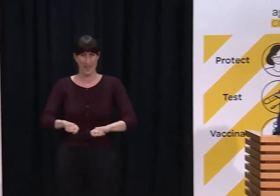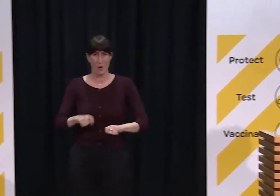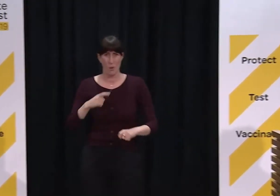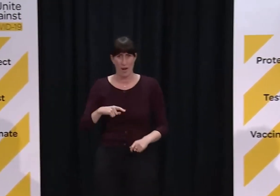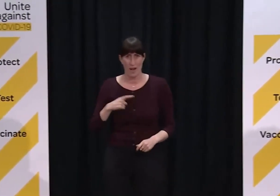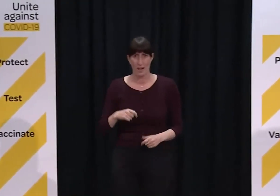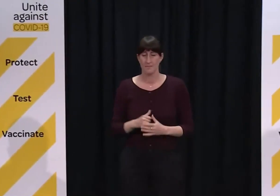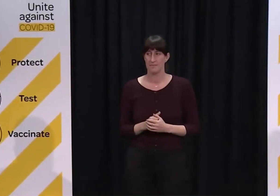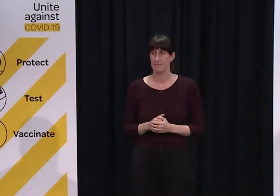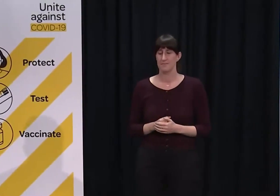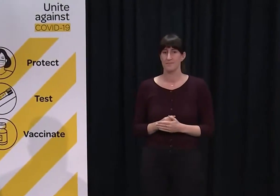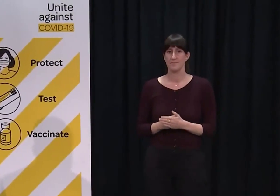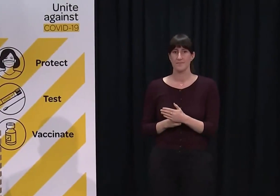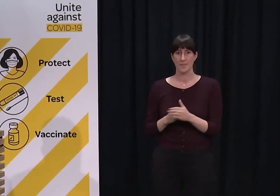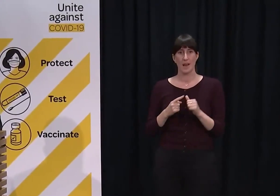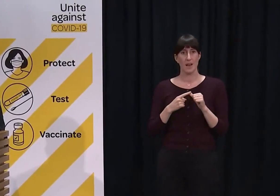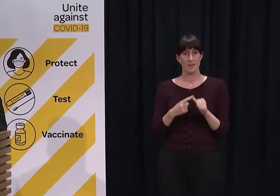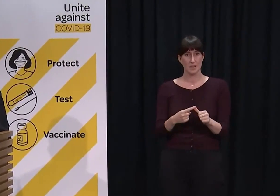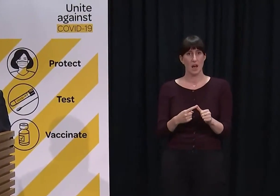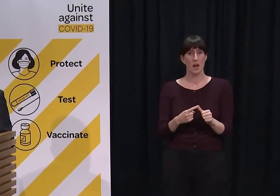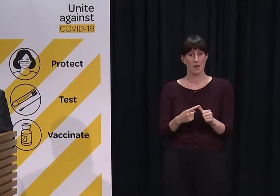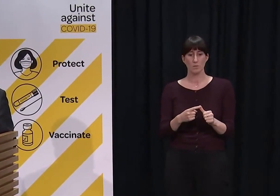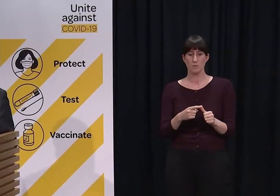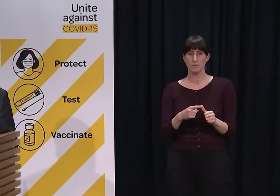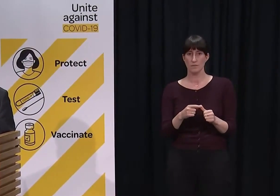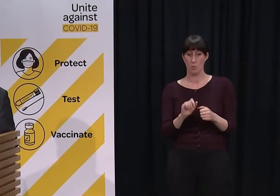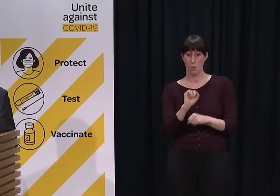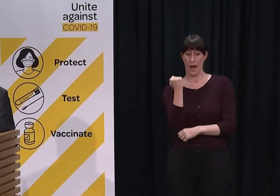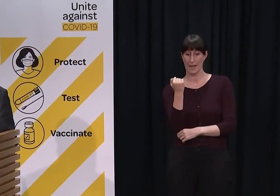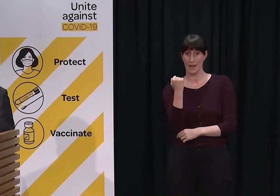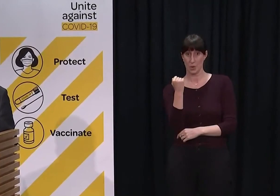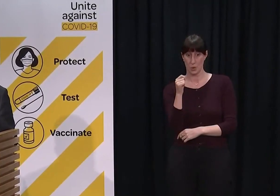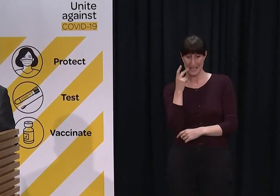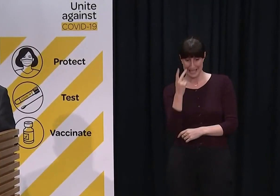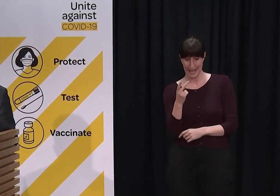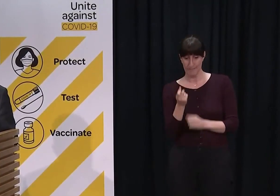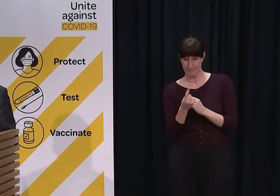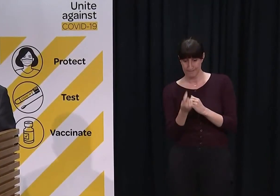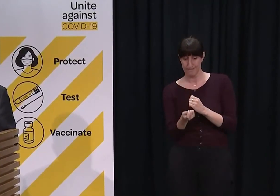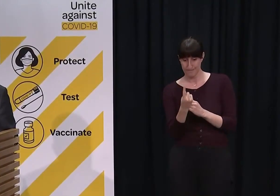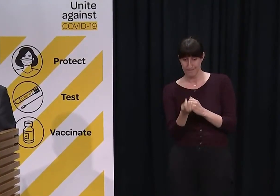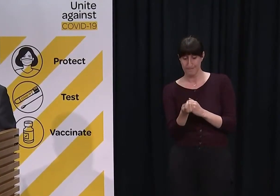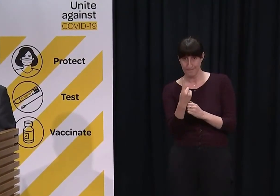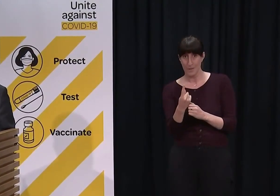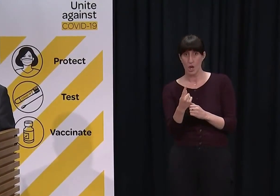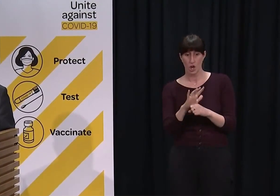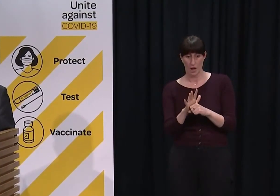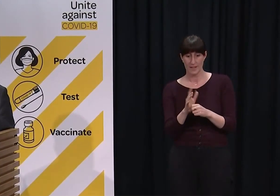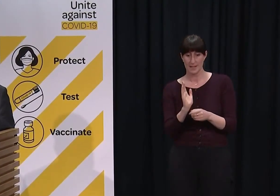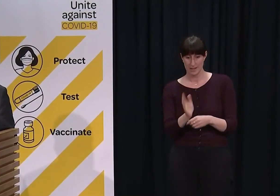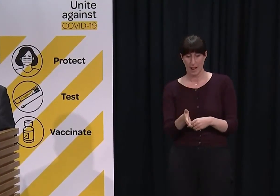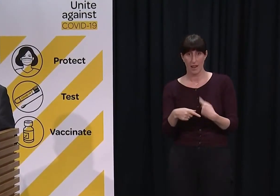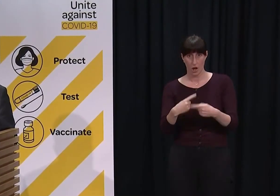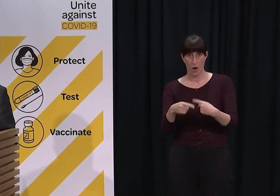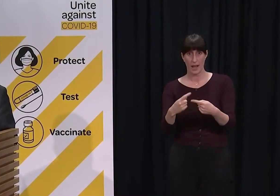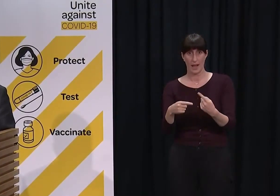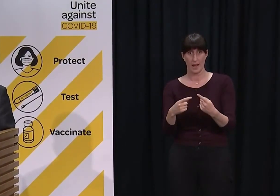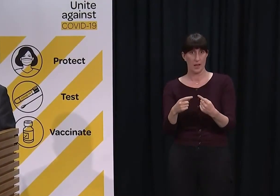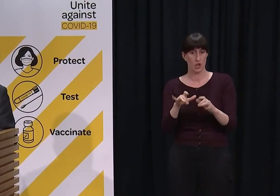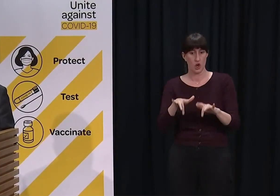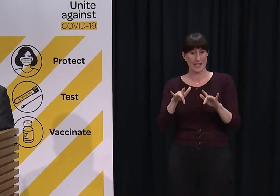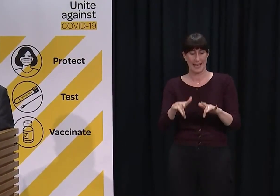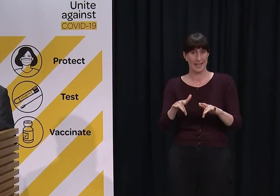are seeing cases still coming in the Waikato. It's not fully contained yet. We're For example, some of today's cases